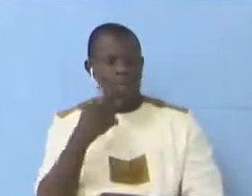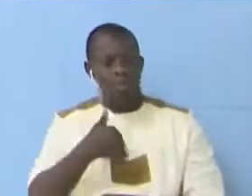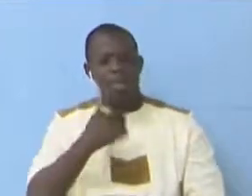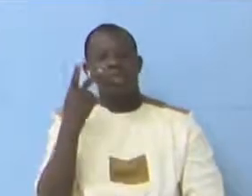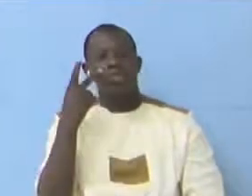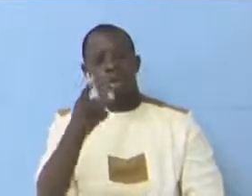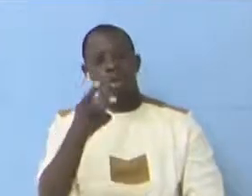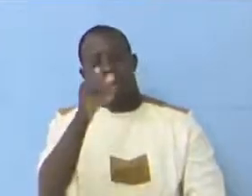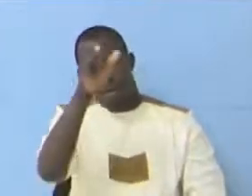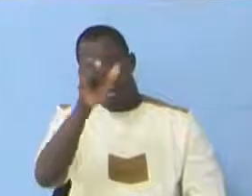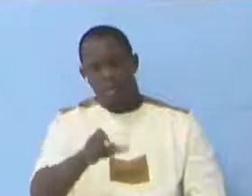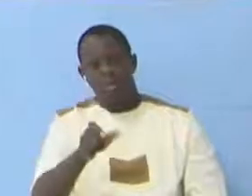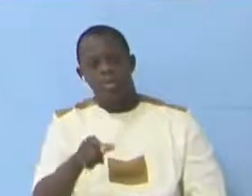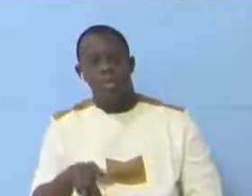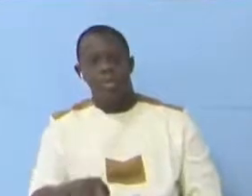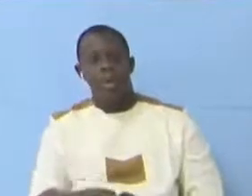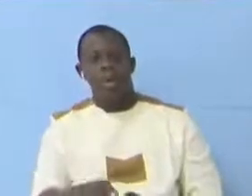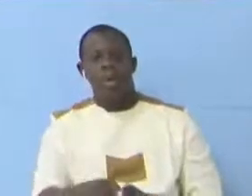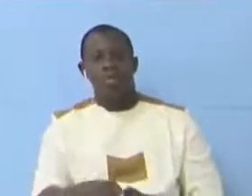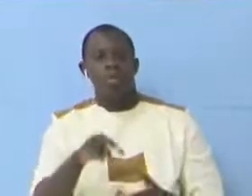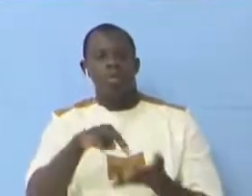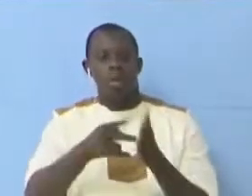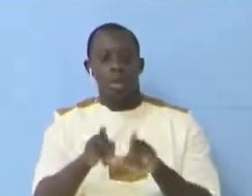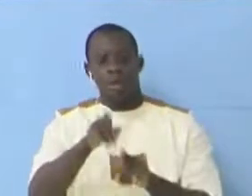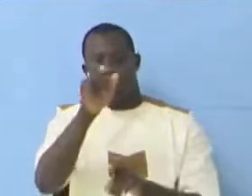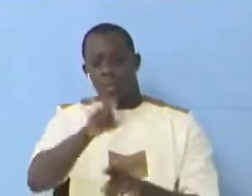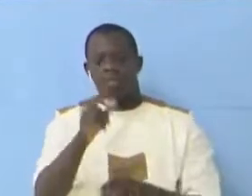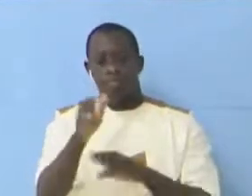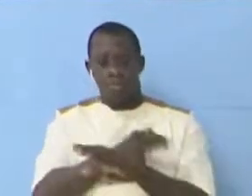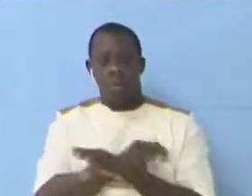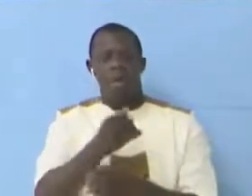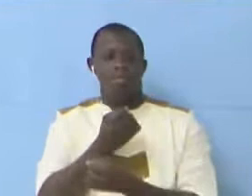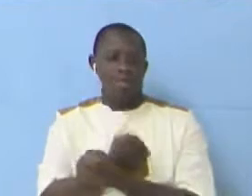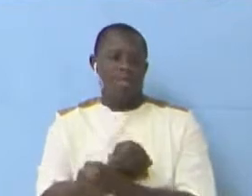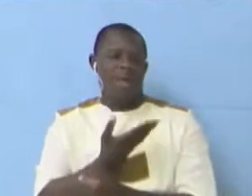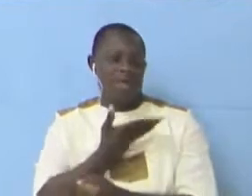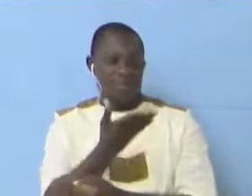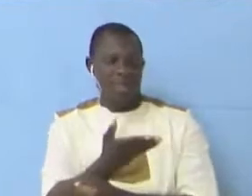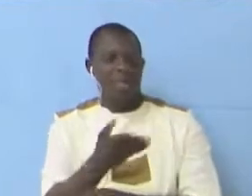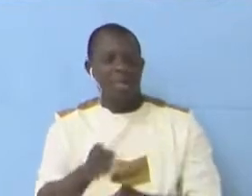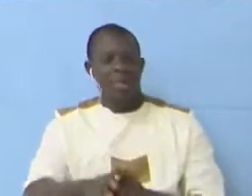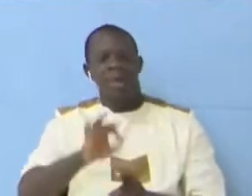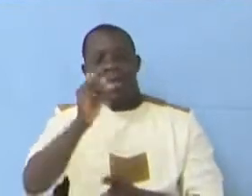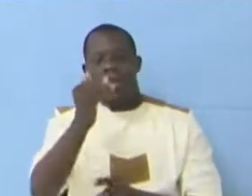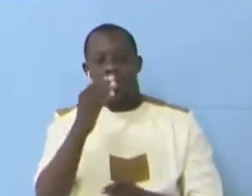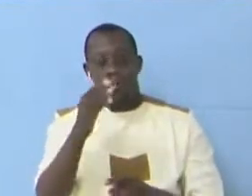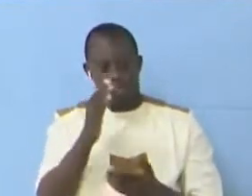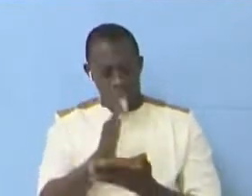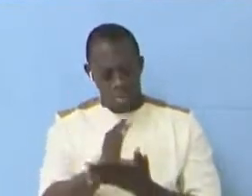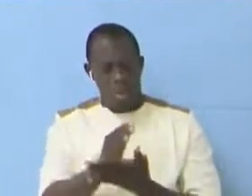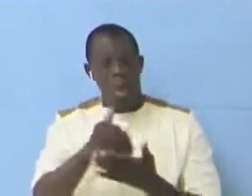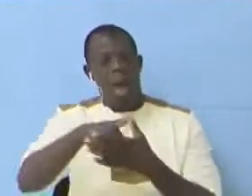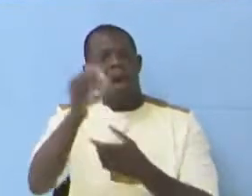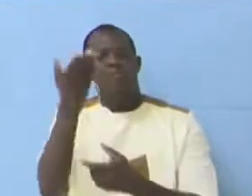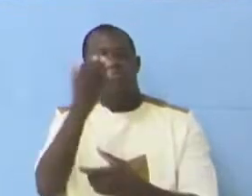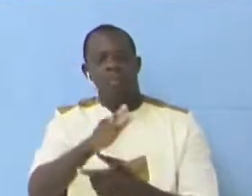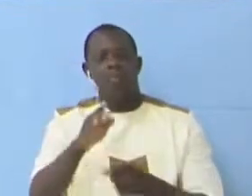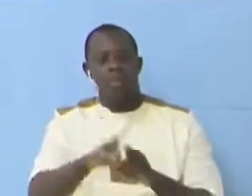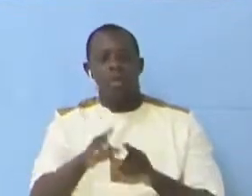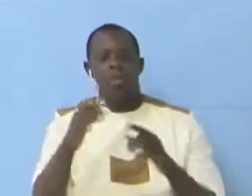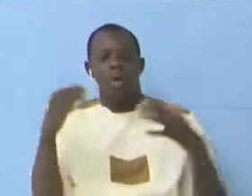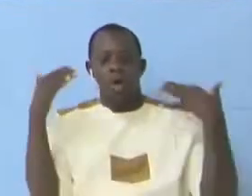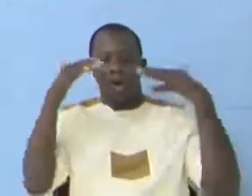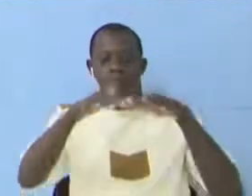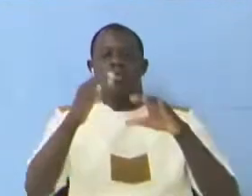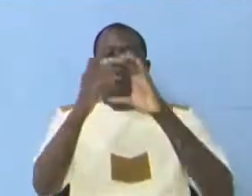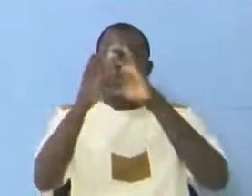bi ma ko gis. So he was under custody? ñu mel ni jamono fekk nañ ko jàpp. Yes, he was coming out of the hall, the conference hall,